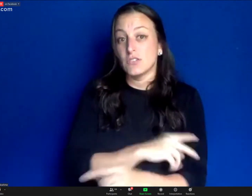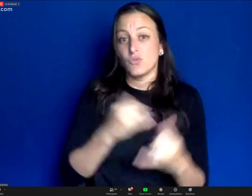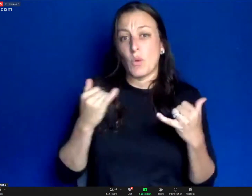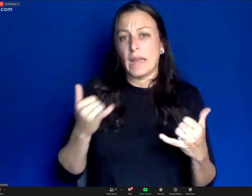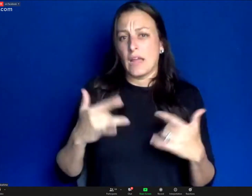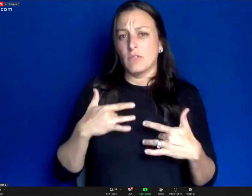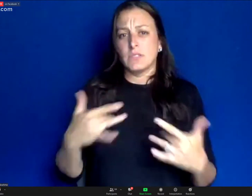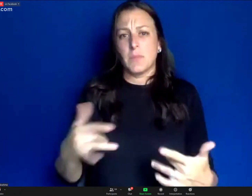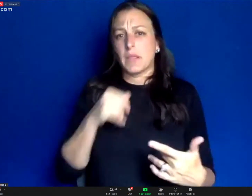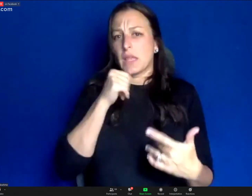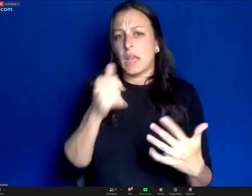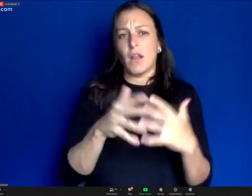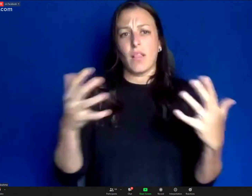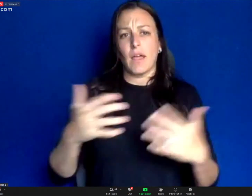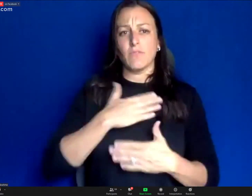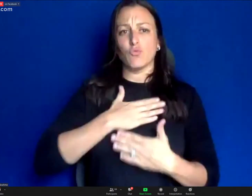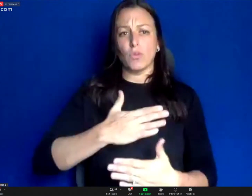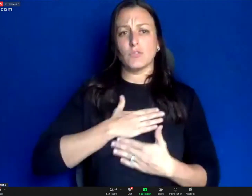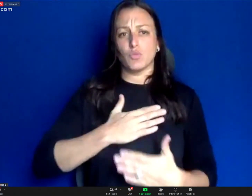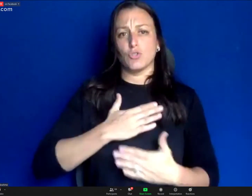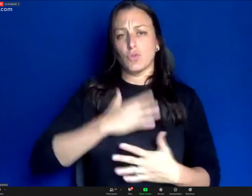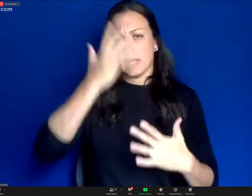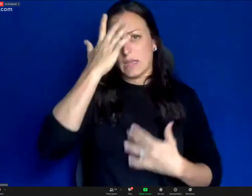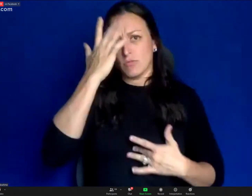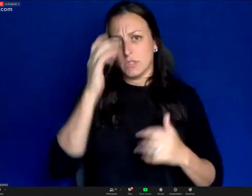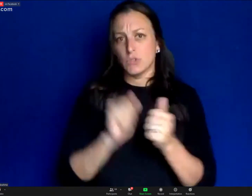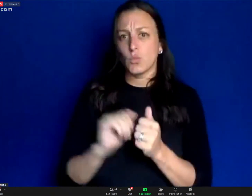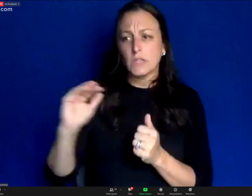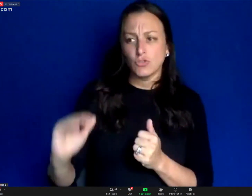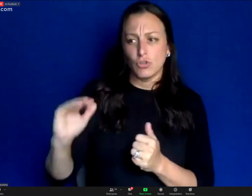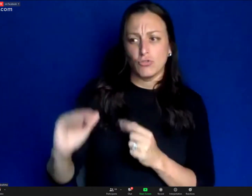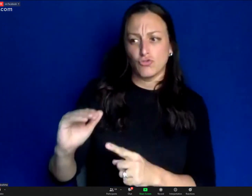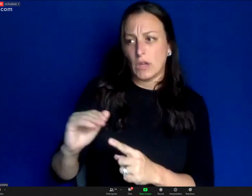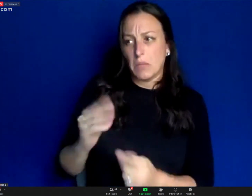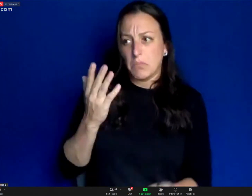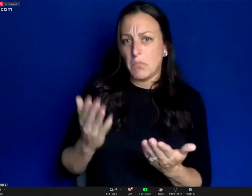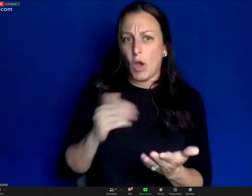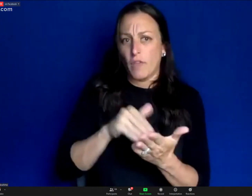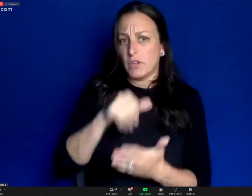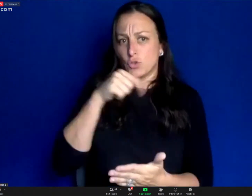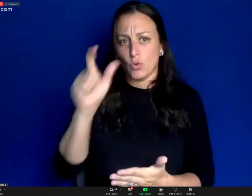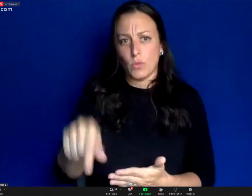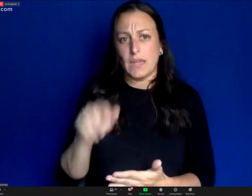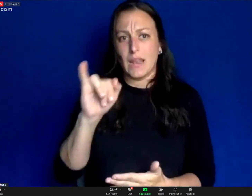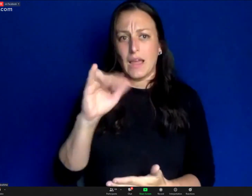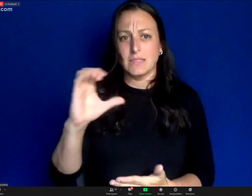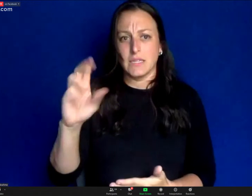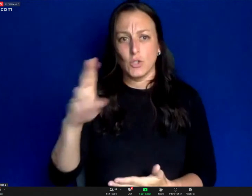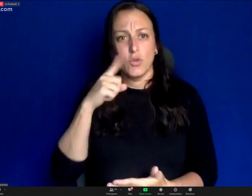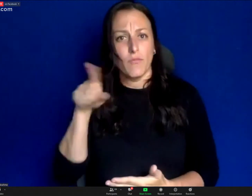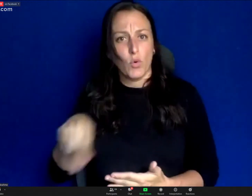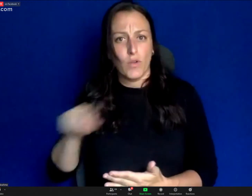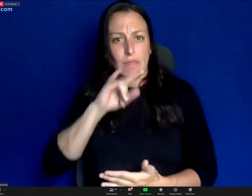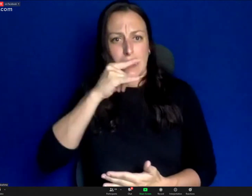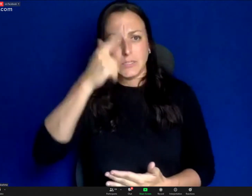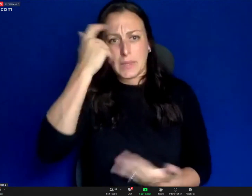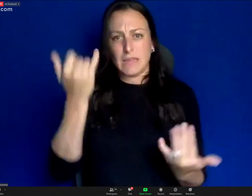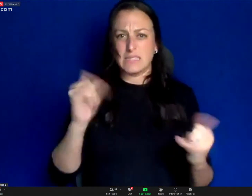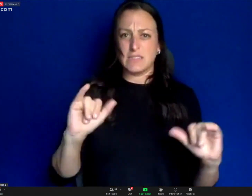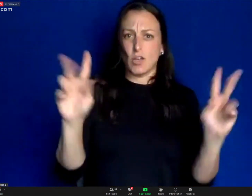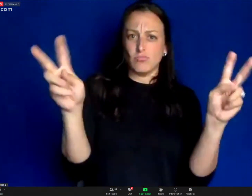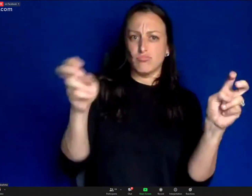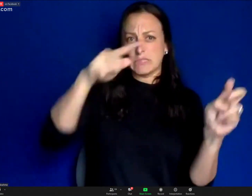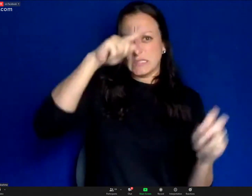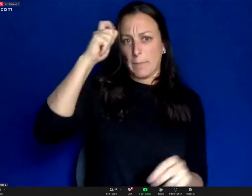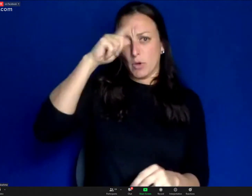historically be a lot of respiratory illness and children in the ICU with respiratory illness. It's the summer months still.